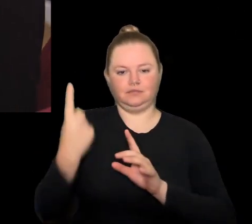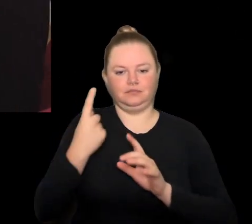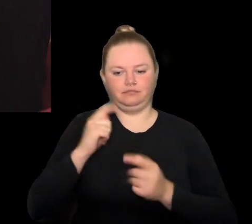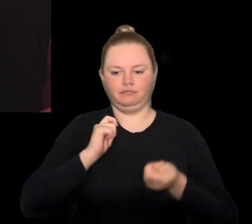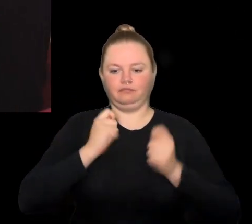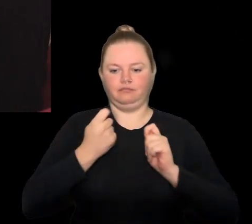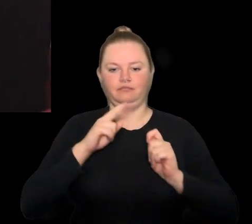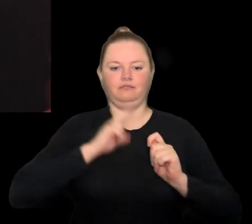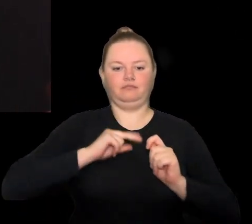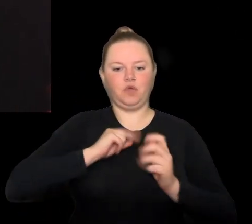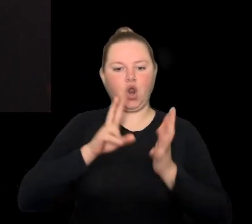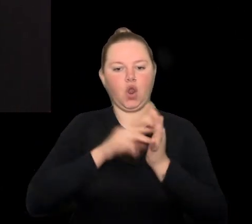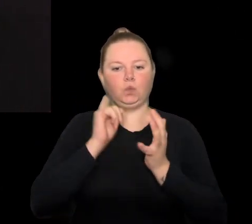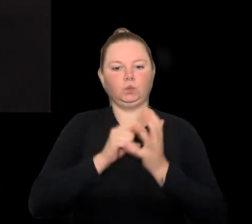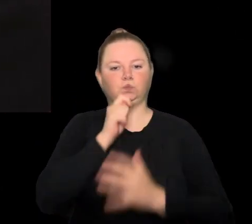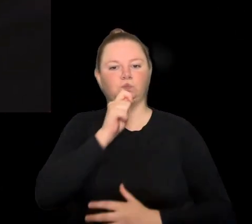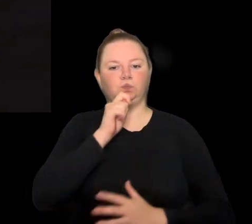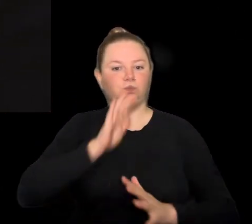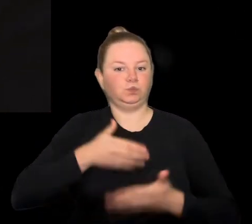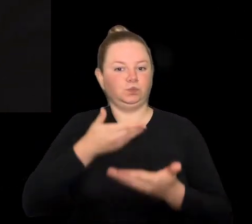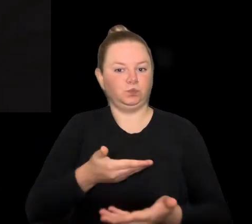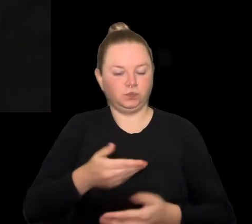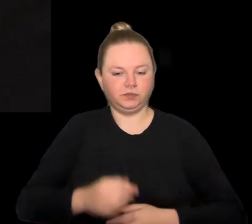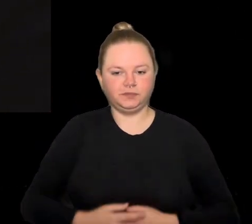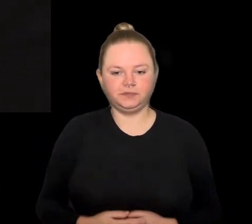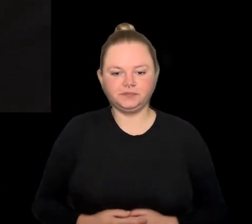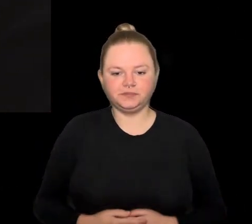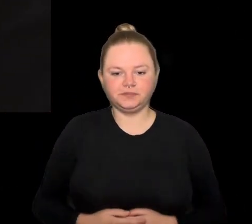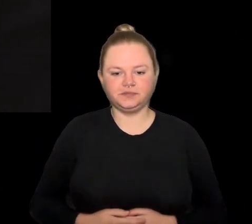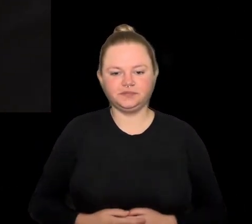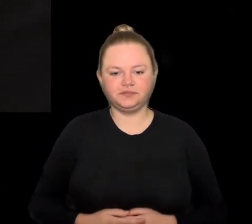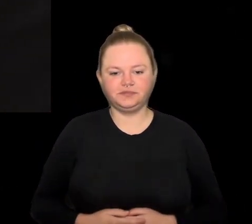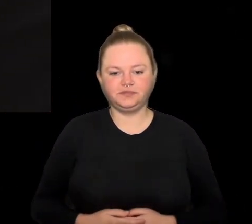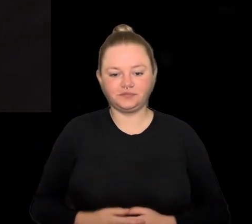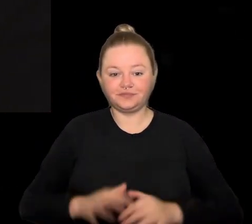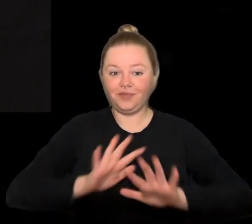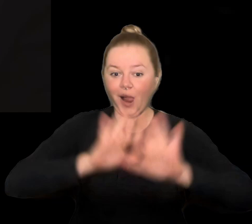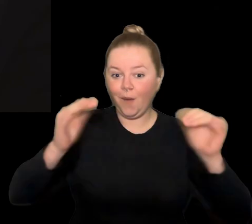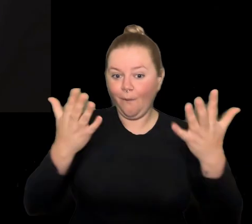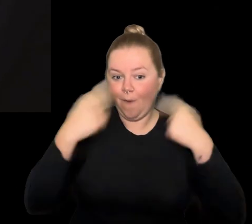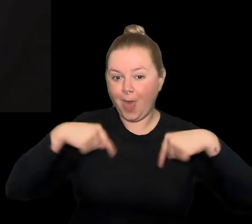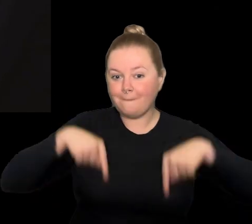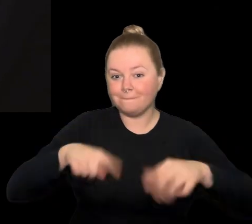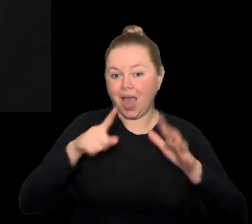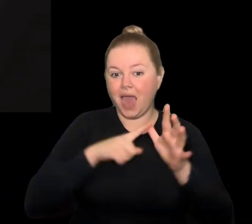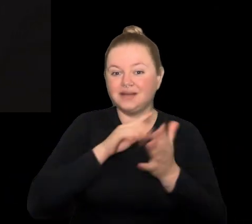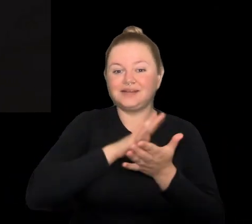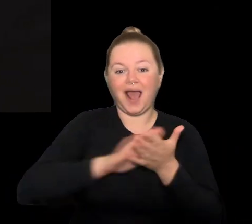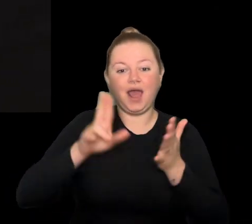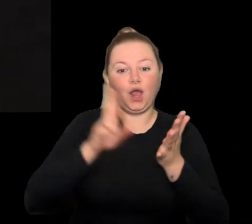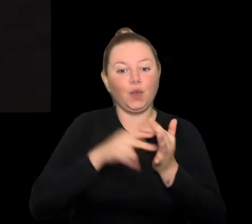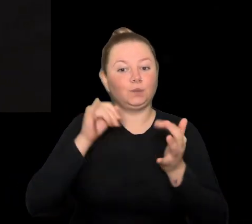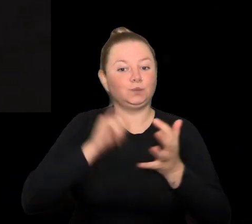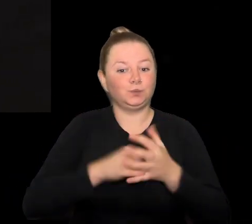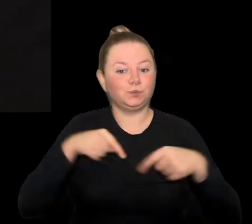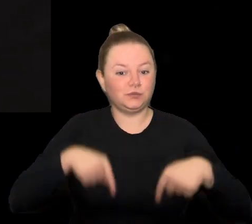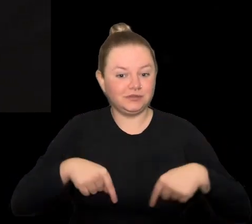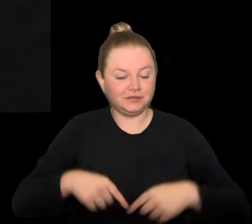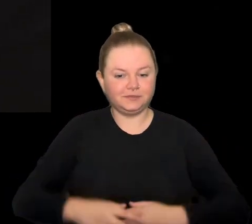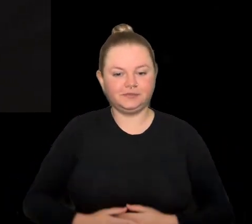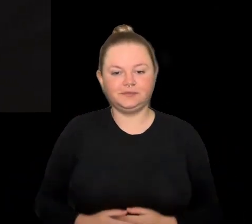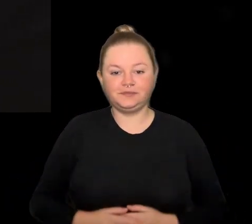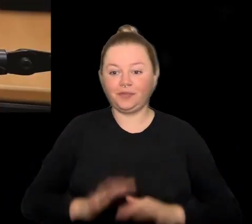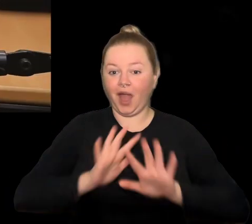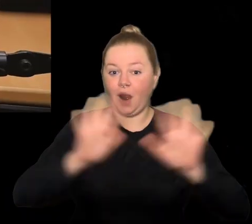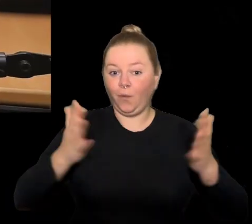your news anchor persona. Okay. Hello, and welcome to Alder Hey